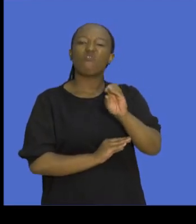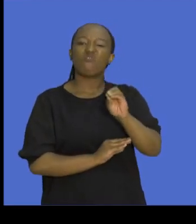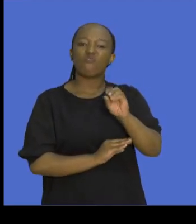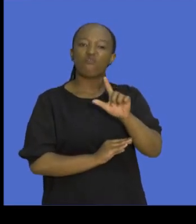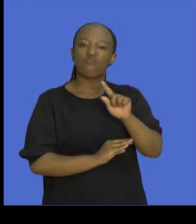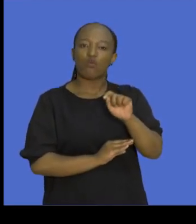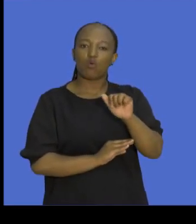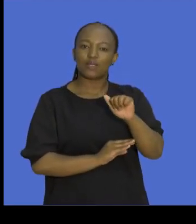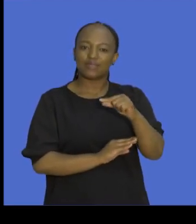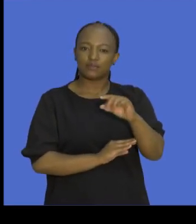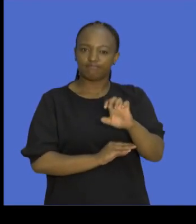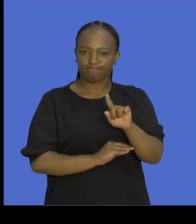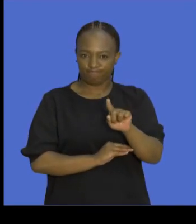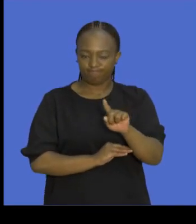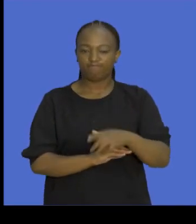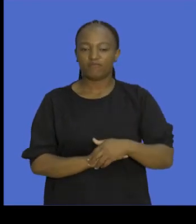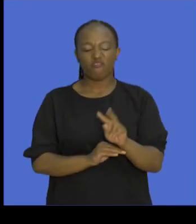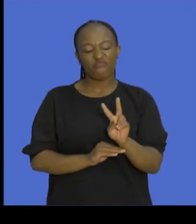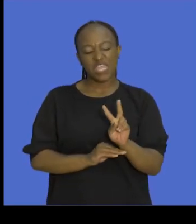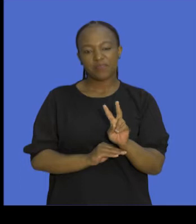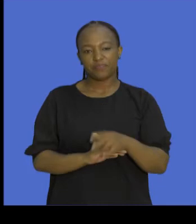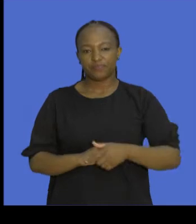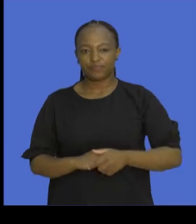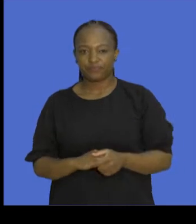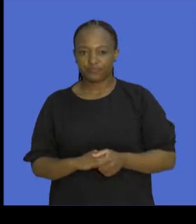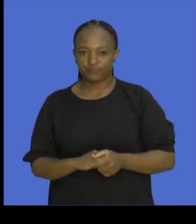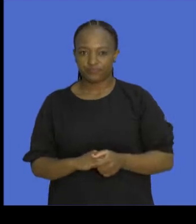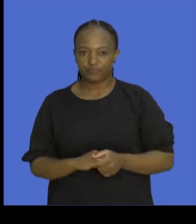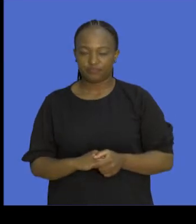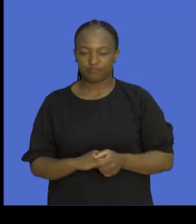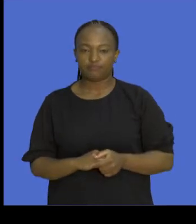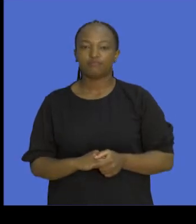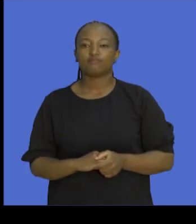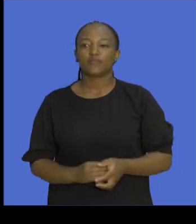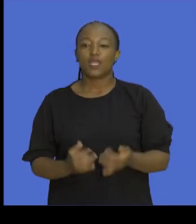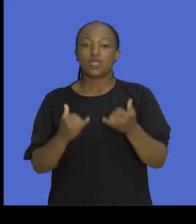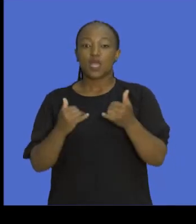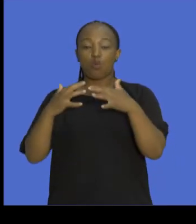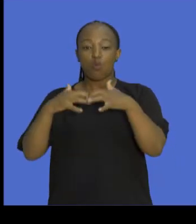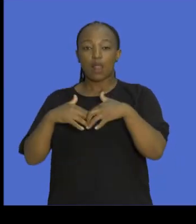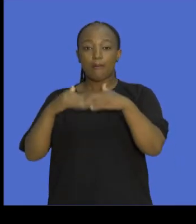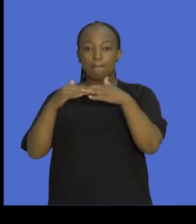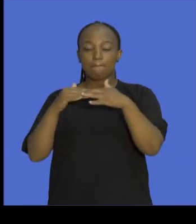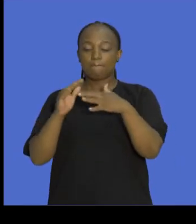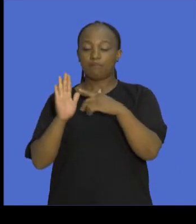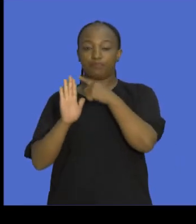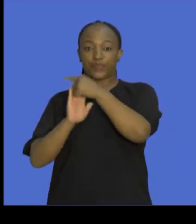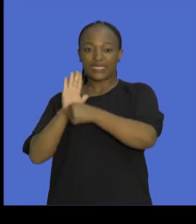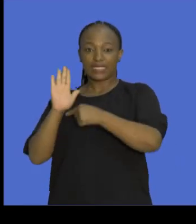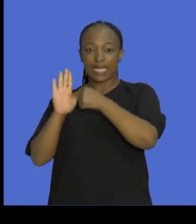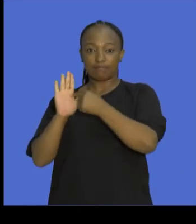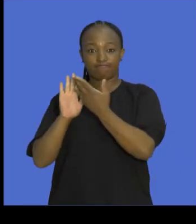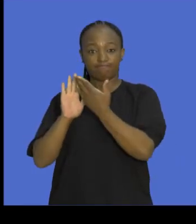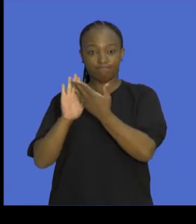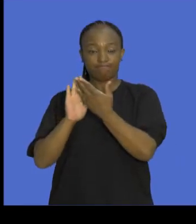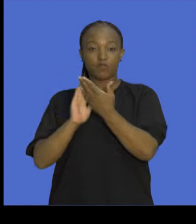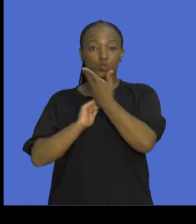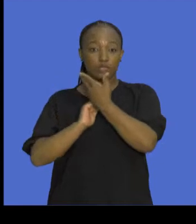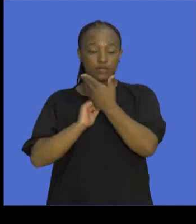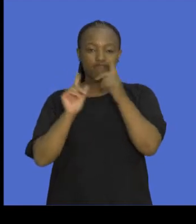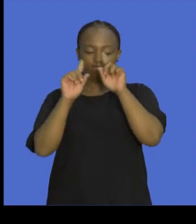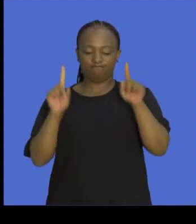that, okay? Right, so we're going to set up, you know, a circuit, a simple circuit like the one